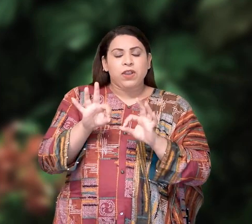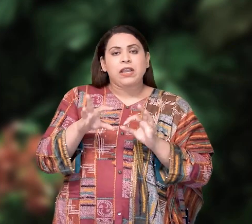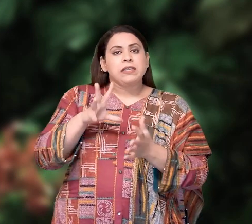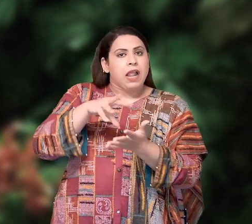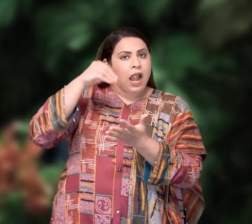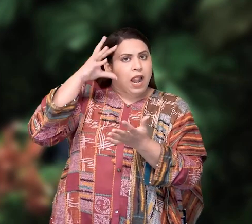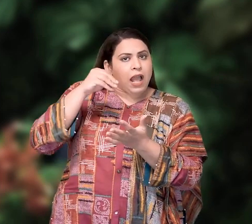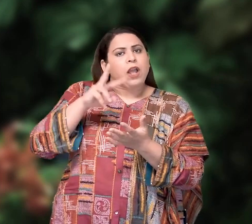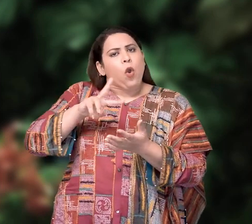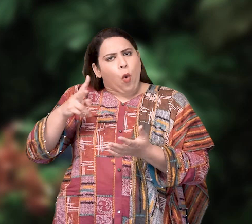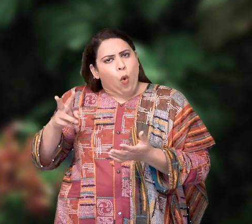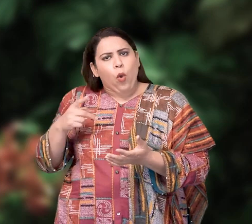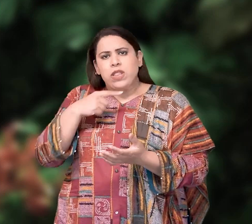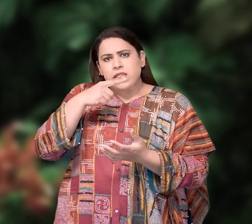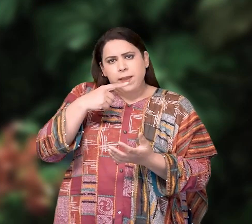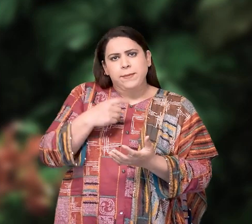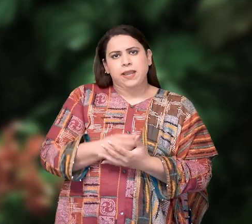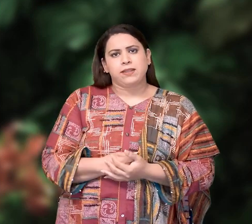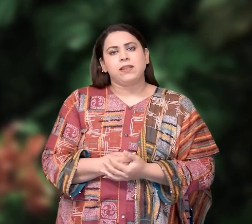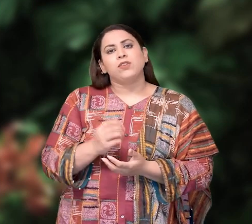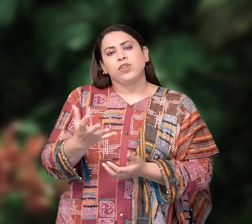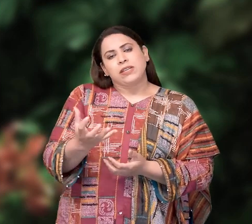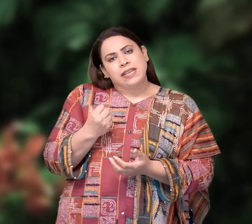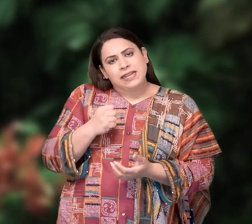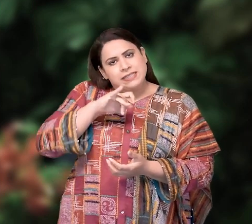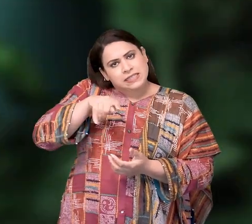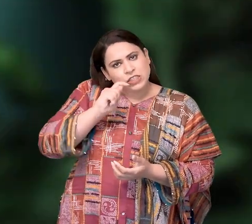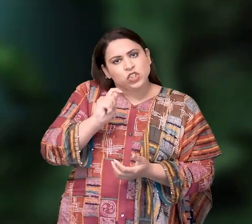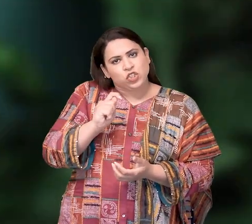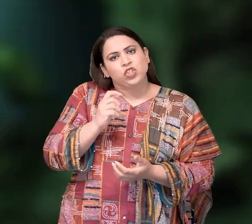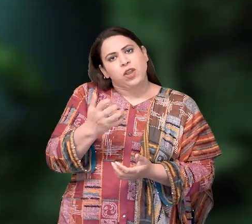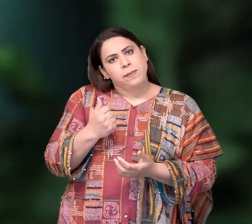learning another language so that they can get better job prospects.